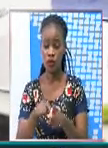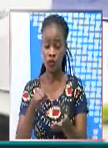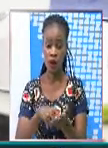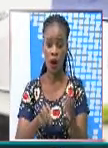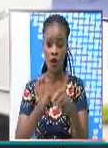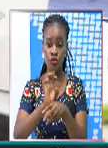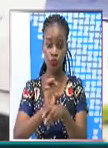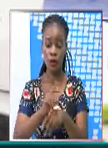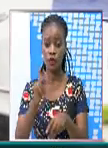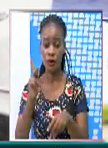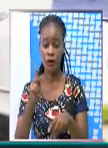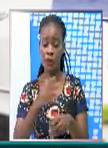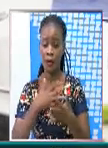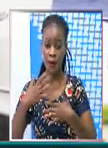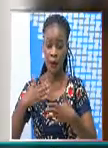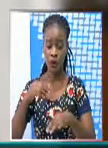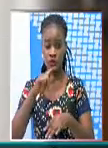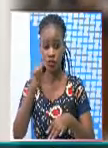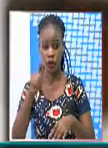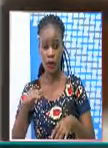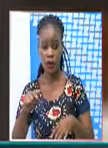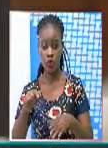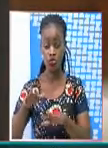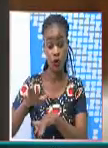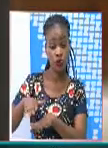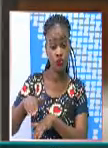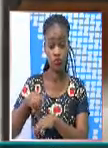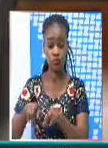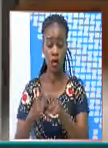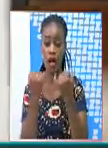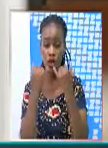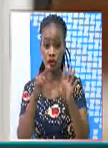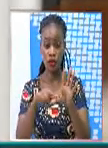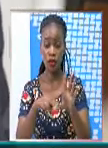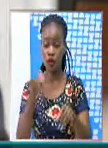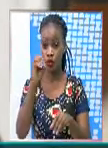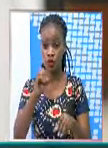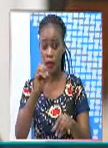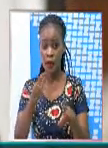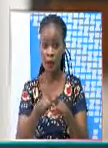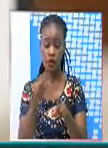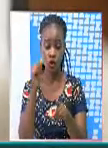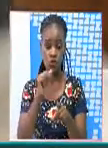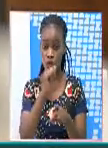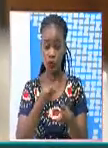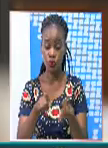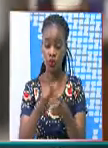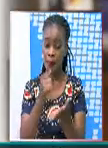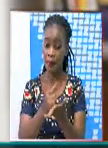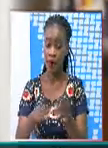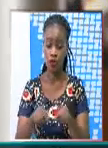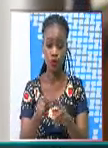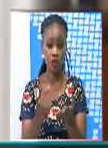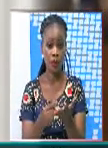Congo, Kenya, Rwanda, Burundi, Tanzania ne South Sudan. Ssentebe w'ekitongole ekya Private Sector Foundation